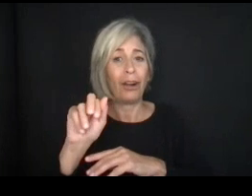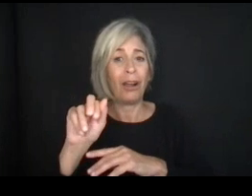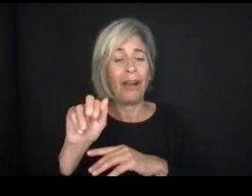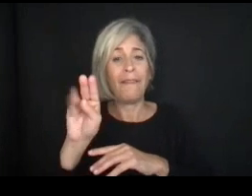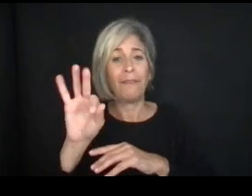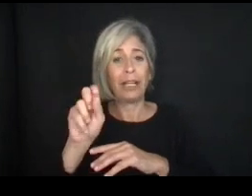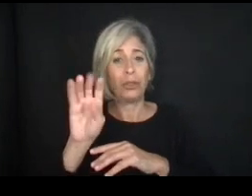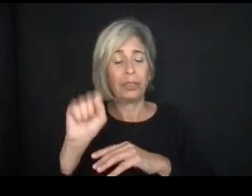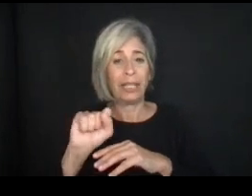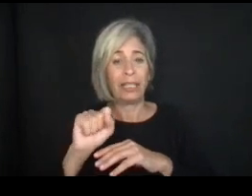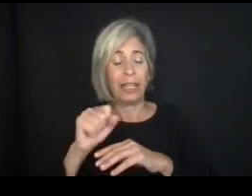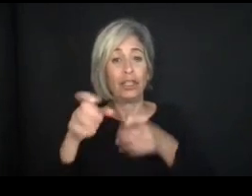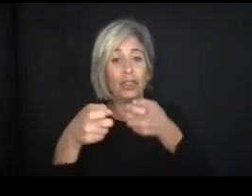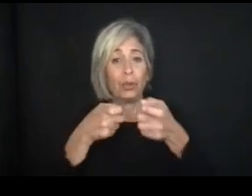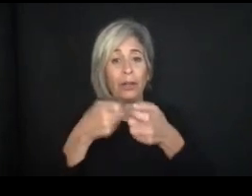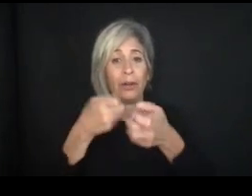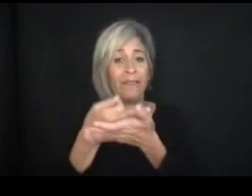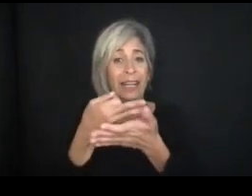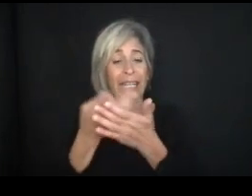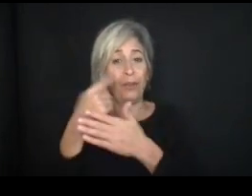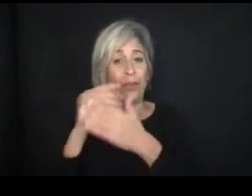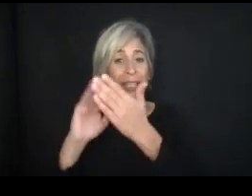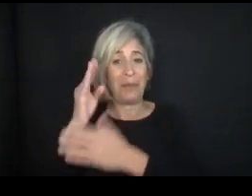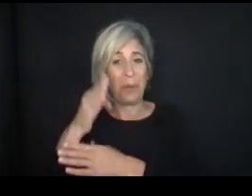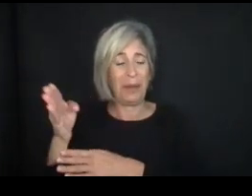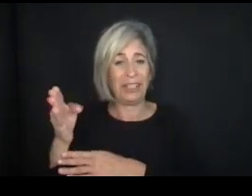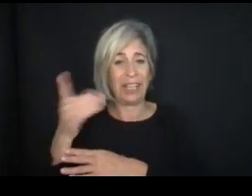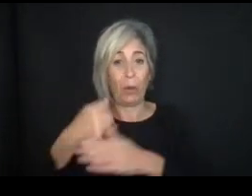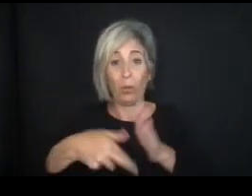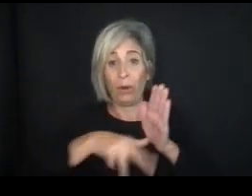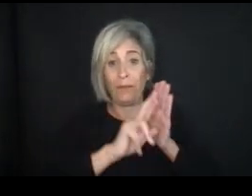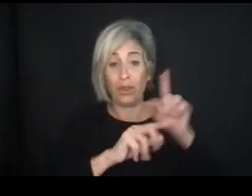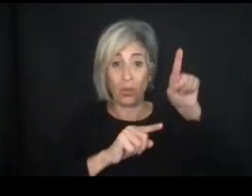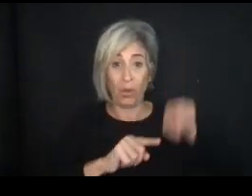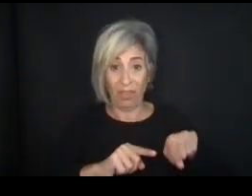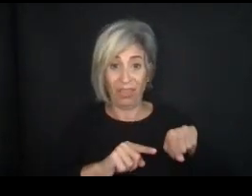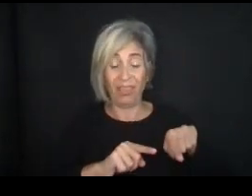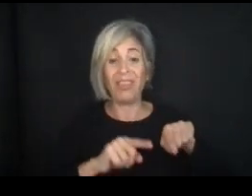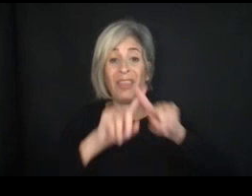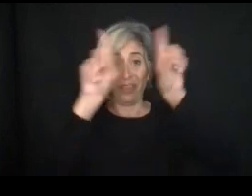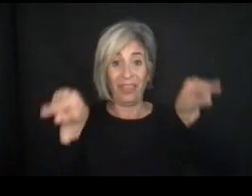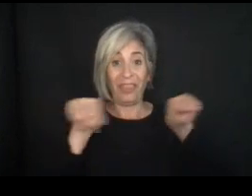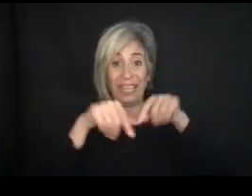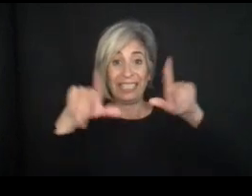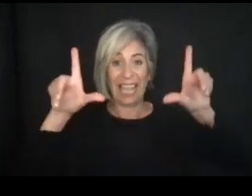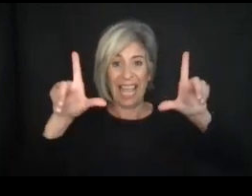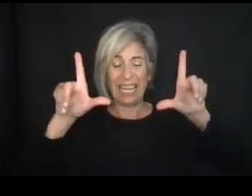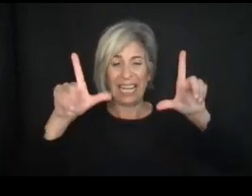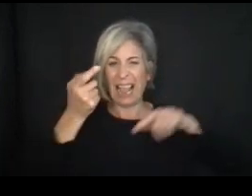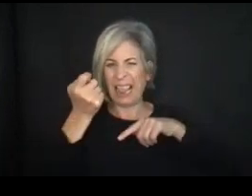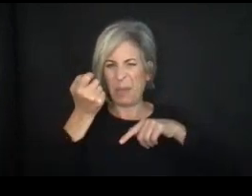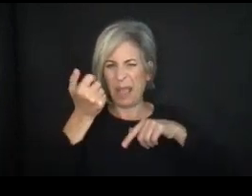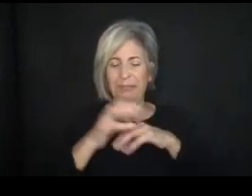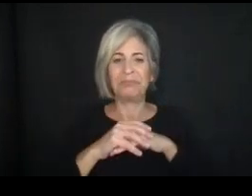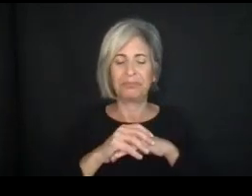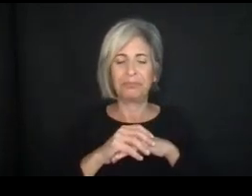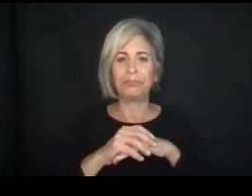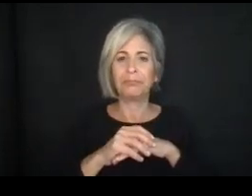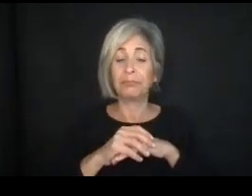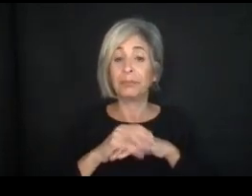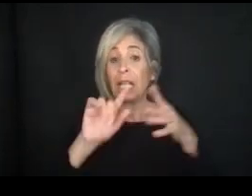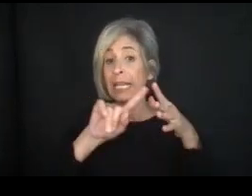Finance for the City of Boynton. I'm going to go over this slide a little bit. So our